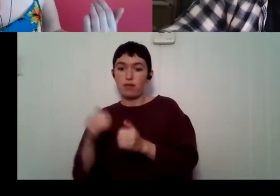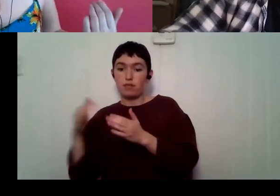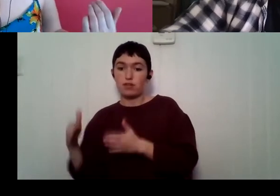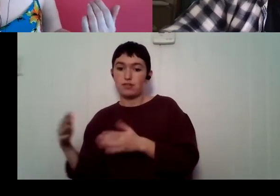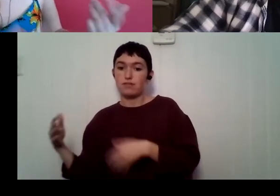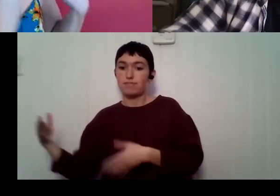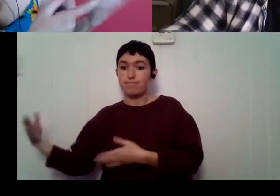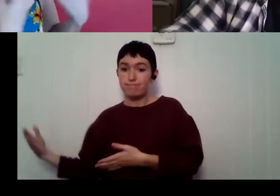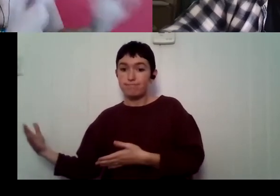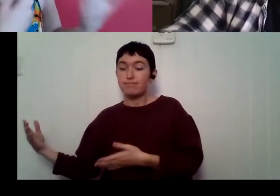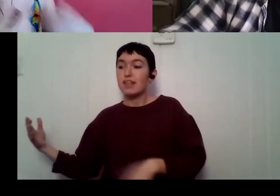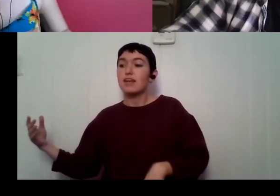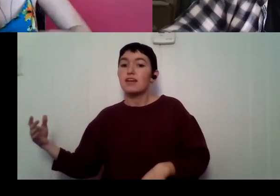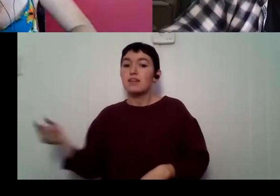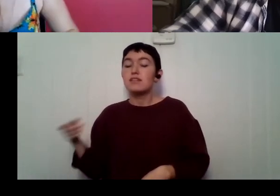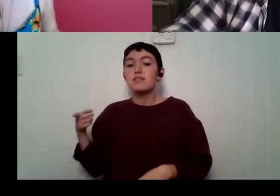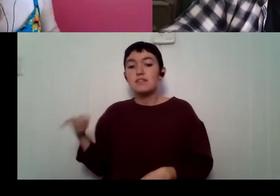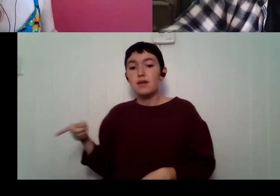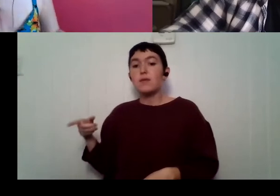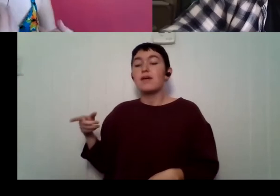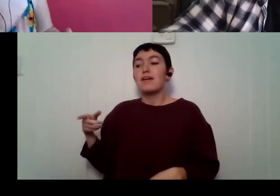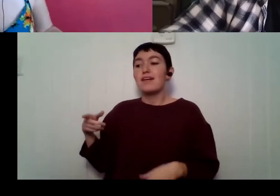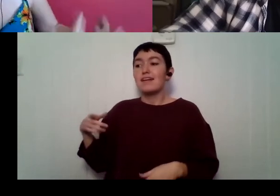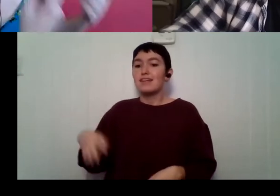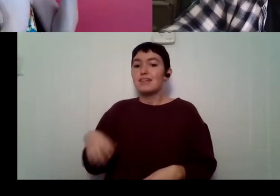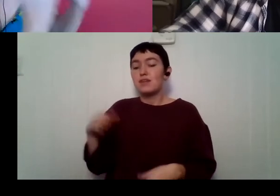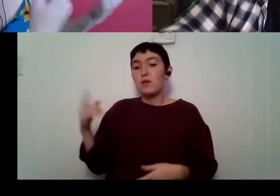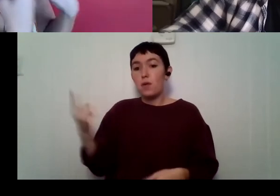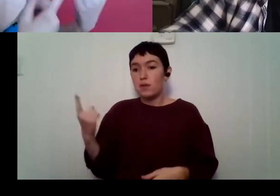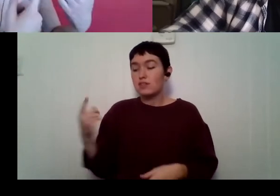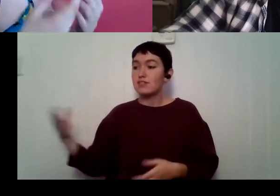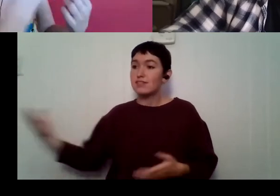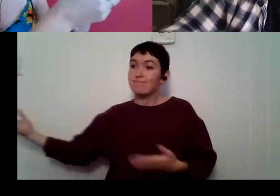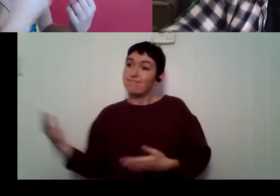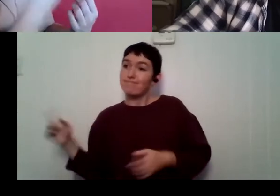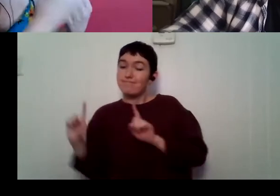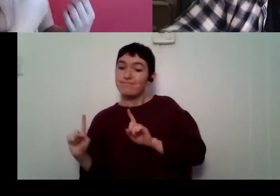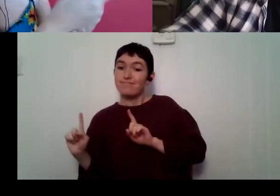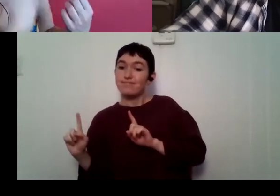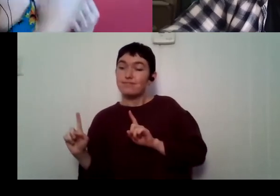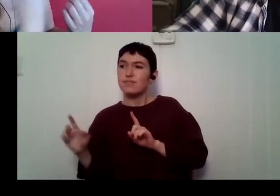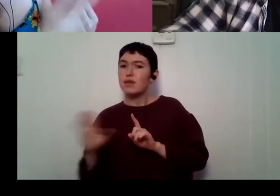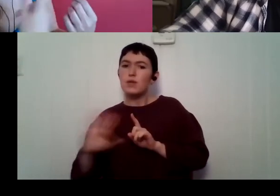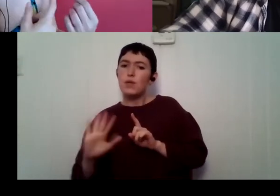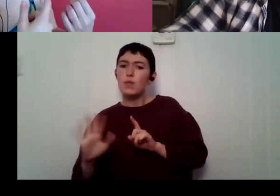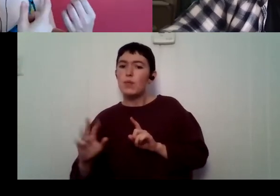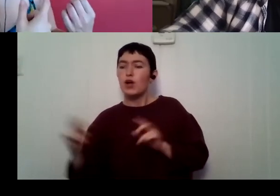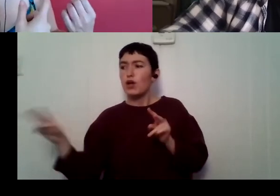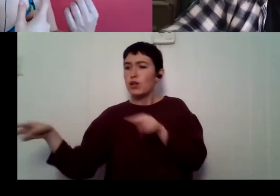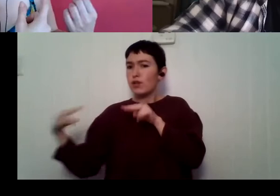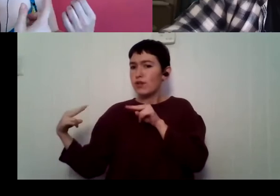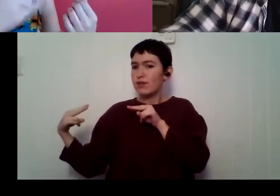other. You're going to get a more genuine, it gives me goosebumps thinking about it, it makes me want to cry. Look at each other. You get a genuine reaction of how you're feeling in that